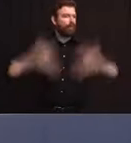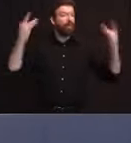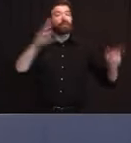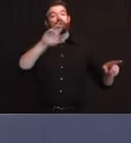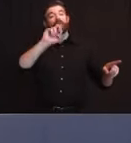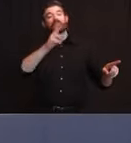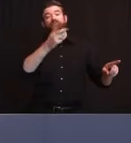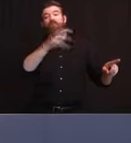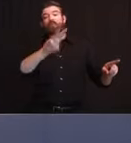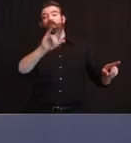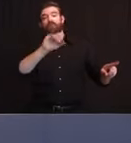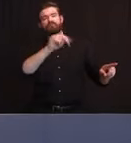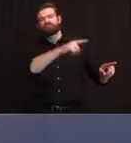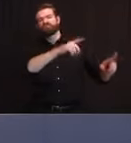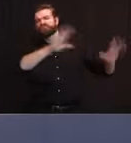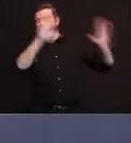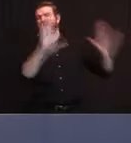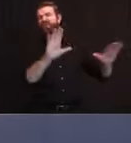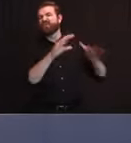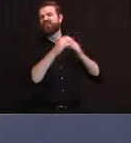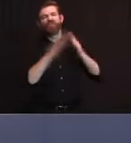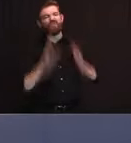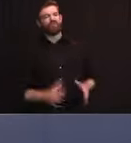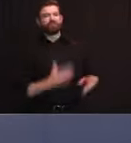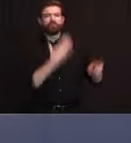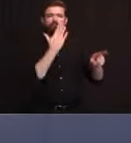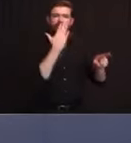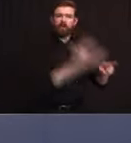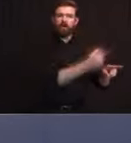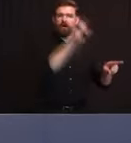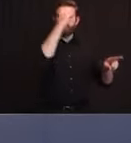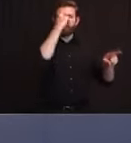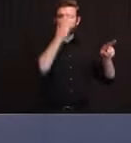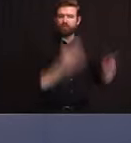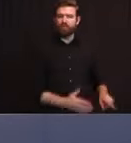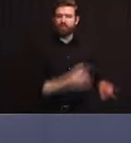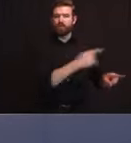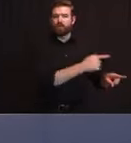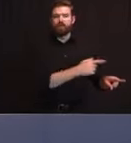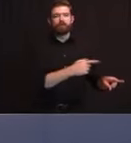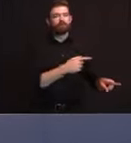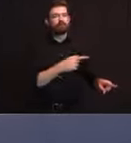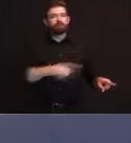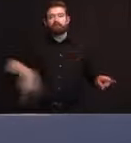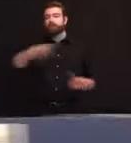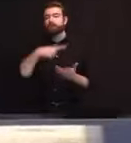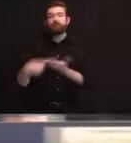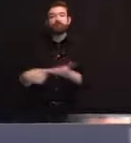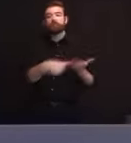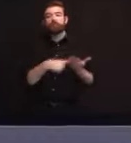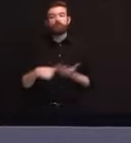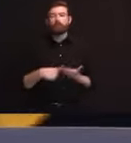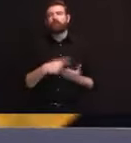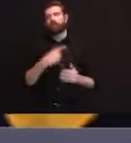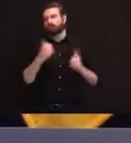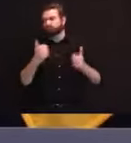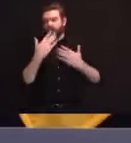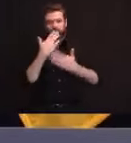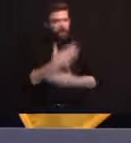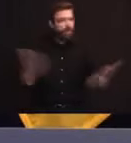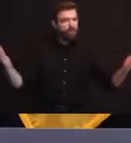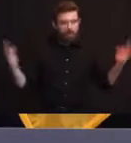just thank you on behalf of that entire prayer call. That call has been, thank you, Pat, that call has been extraordinarily important